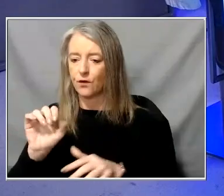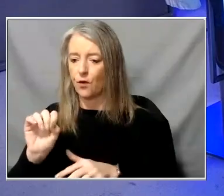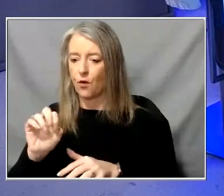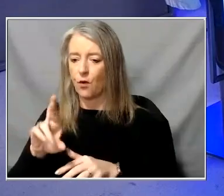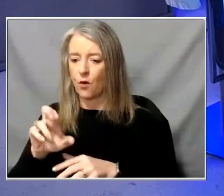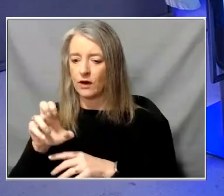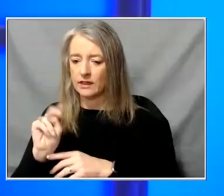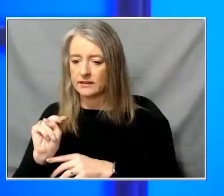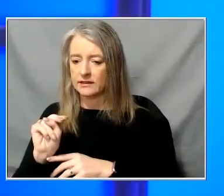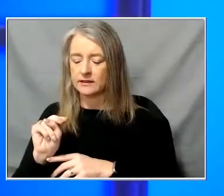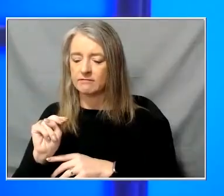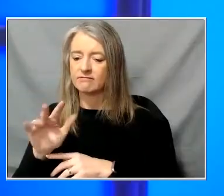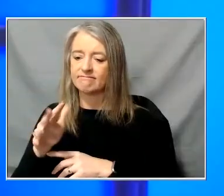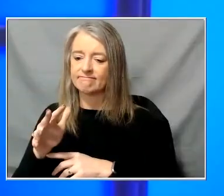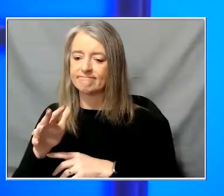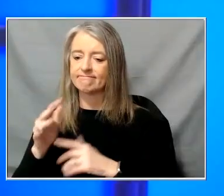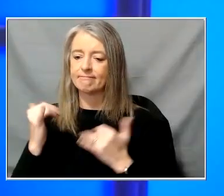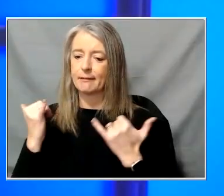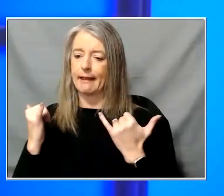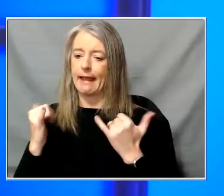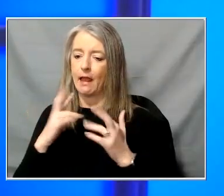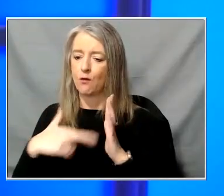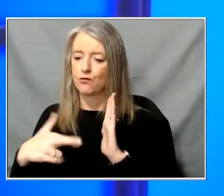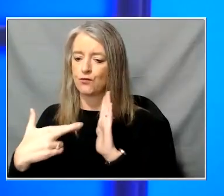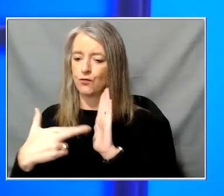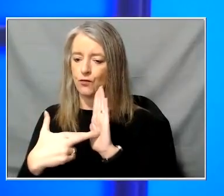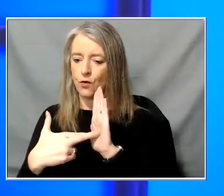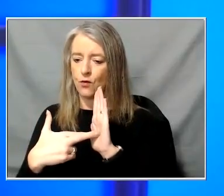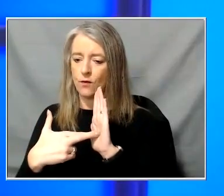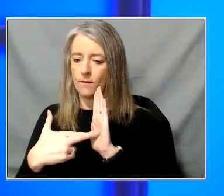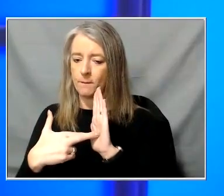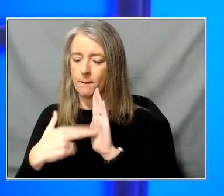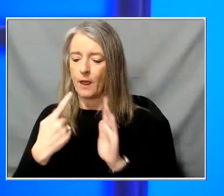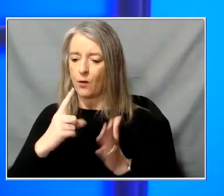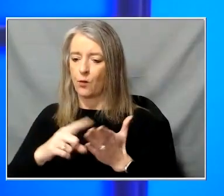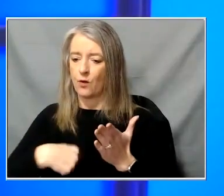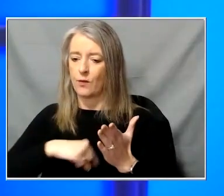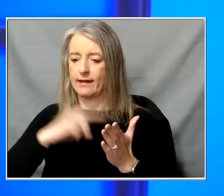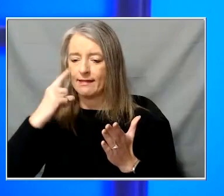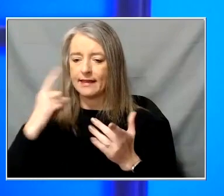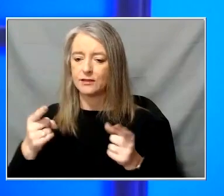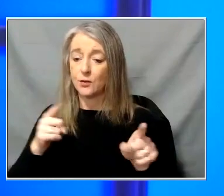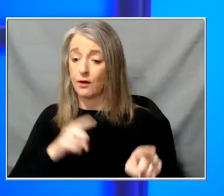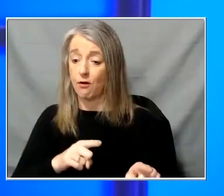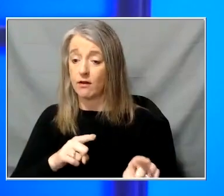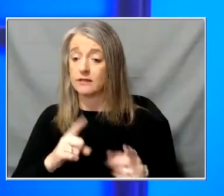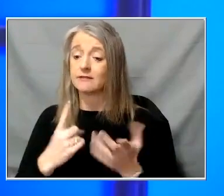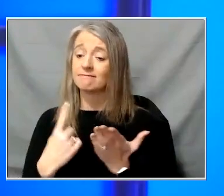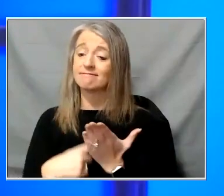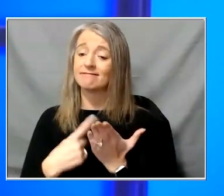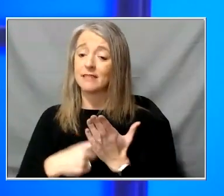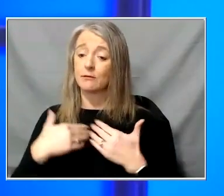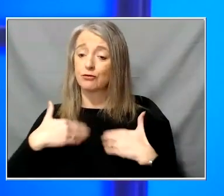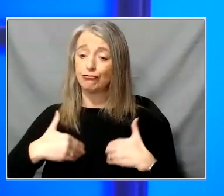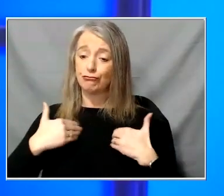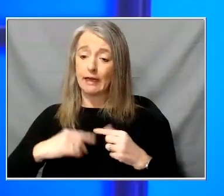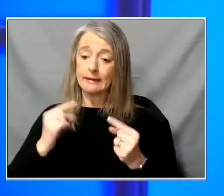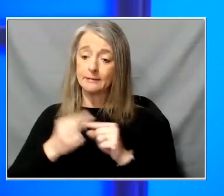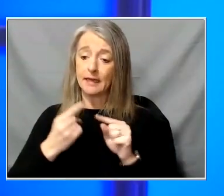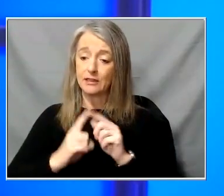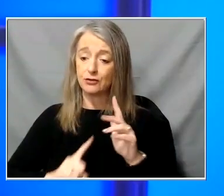about before. That if you eat a really heavy, let's say you have ribs or pizza or make a taco run late at night, some people can have looser